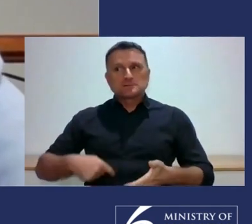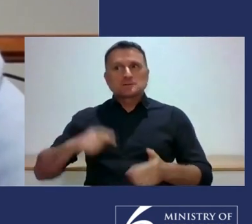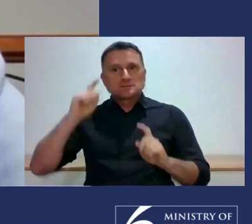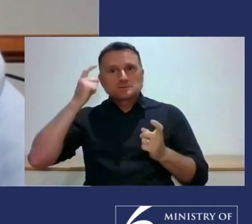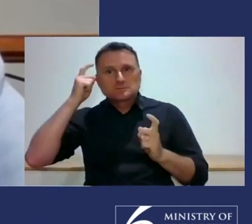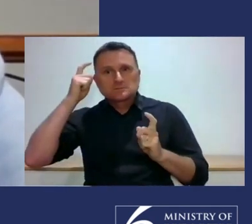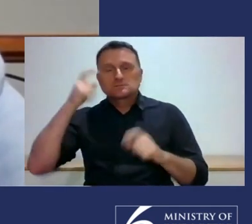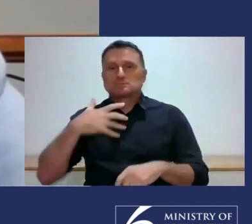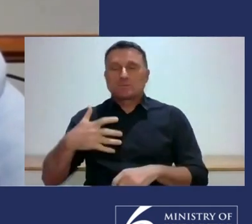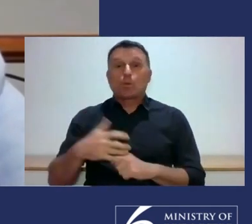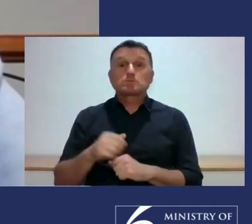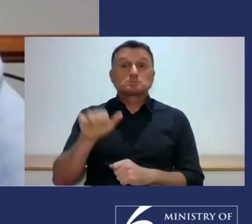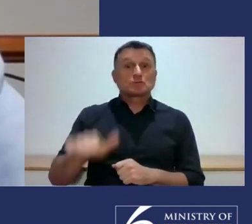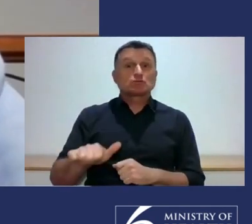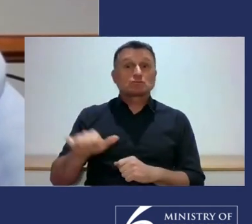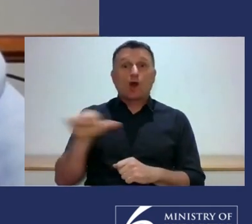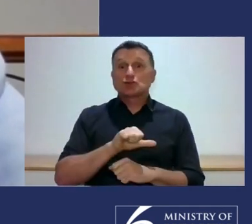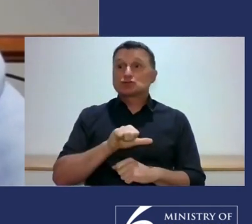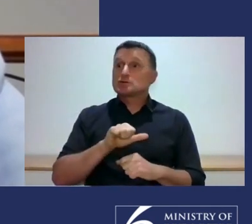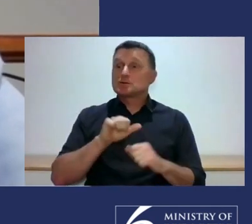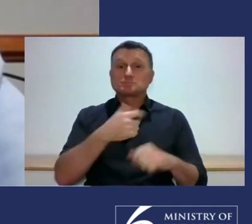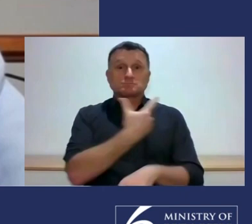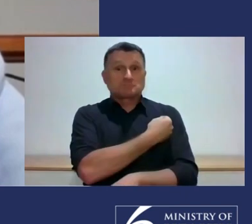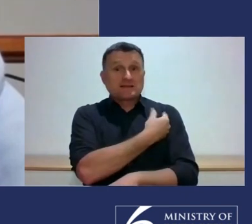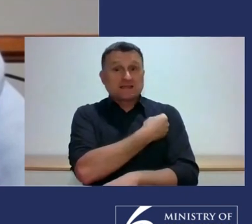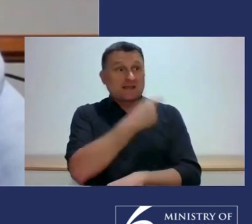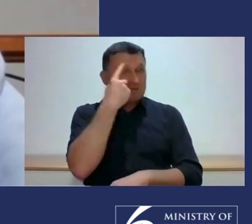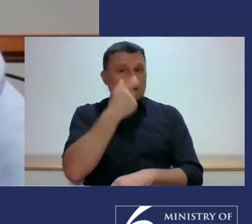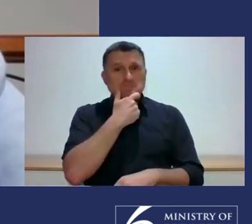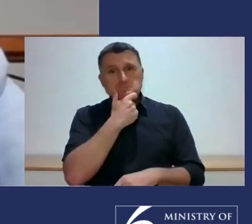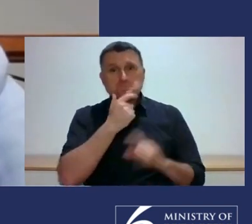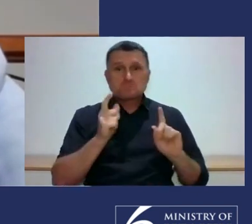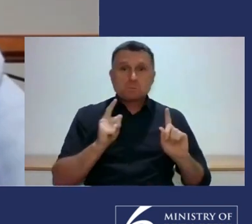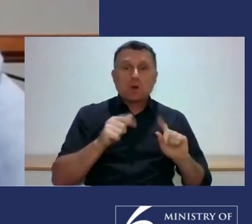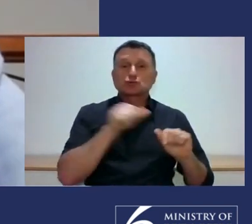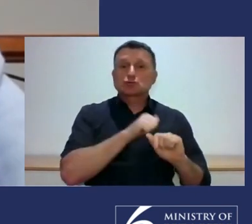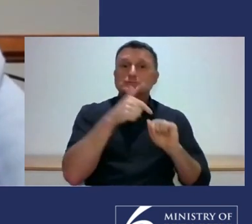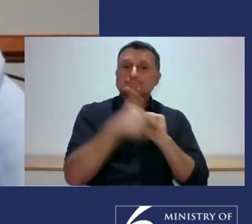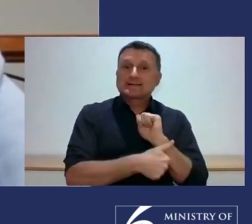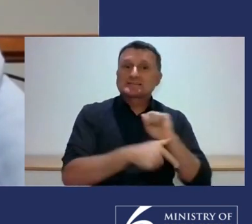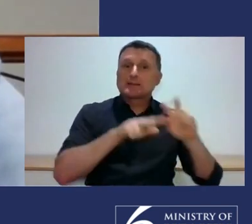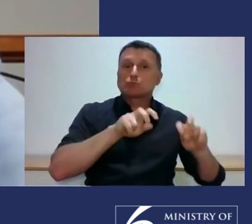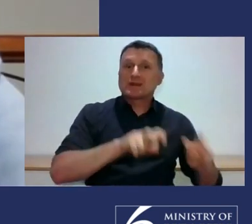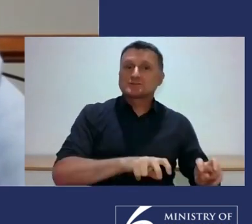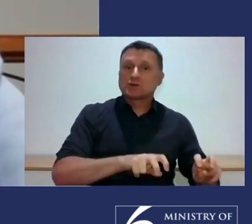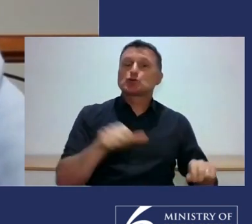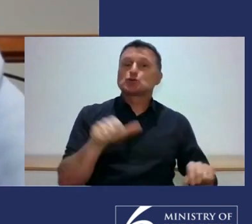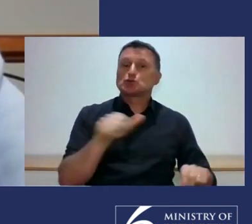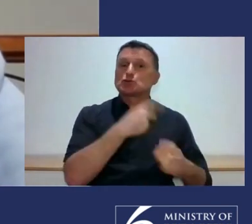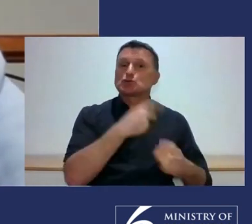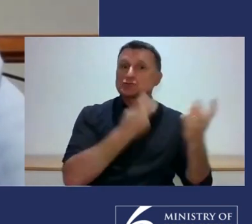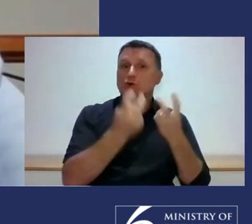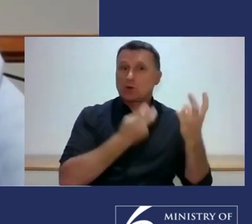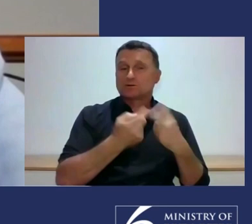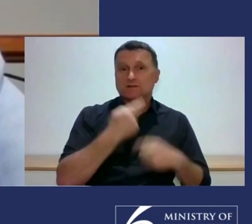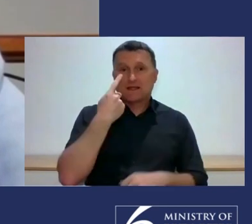that's right, they should be thinking about it and looking at the research and seeing if it is safe for them and their baby. So as and if that did happen,